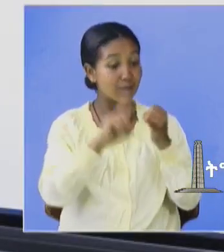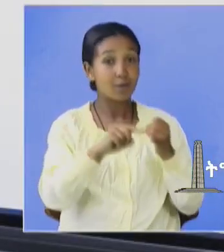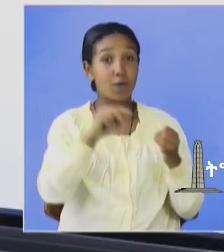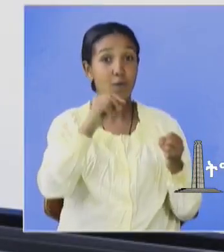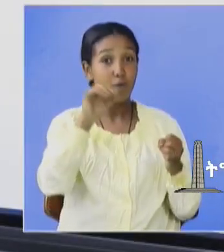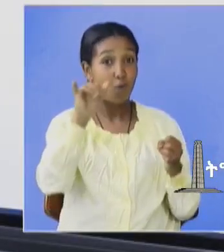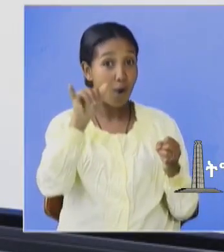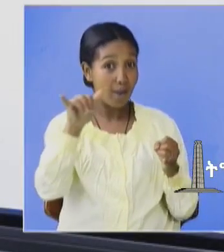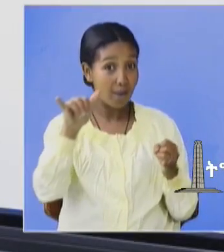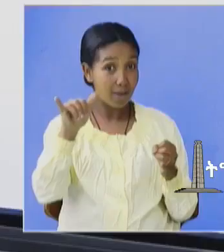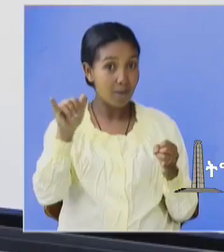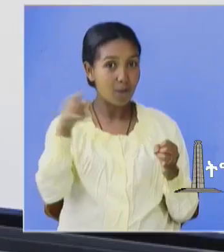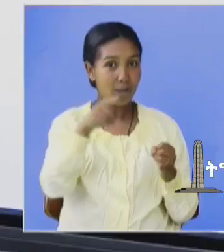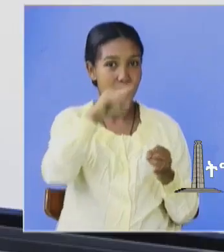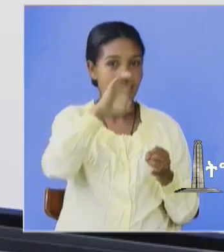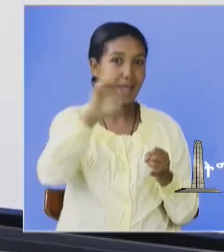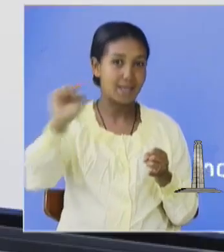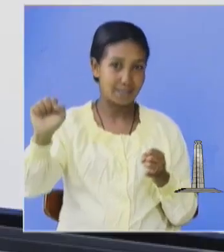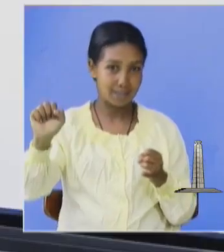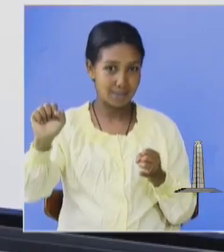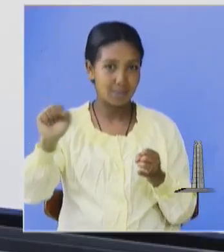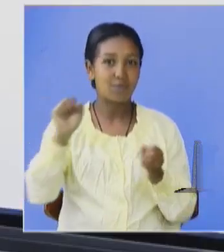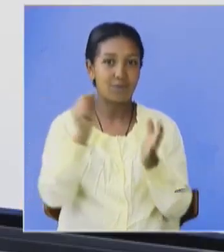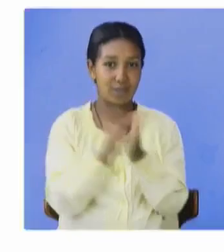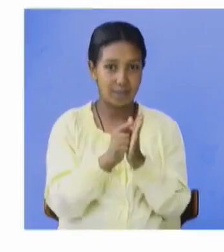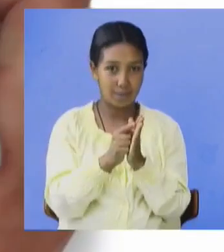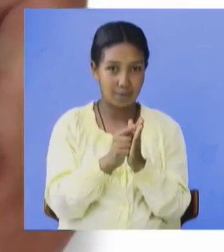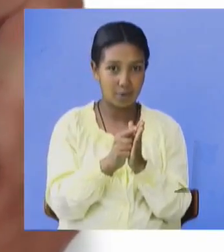with y. For example,